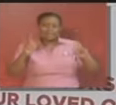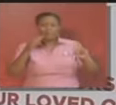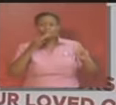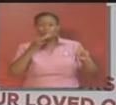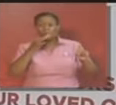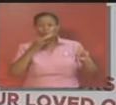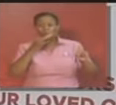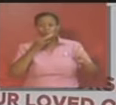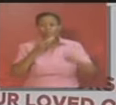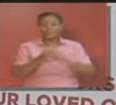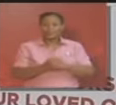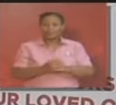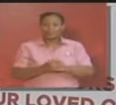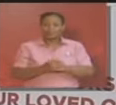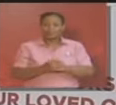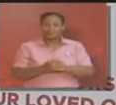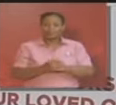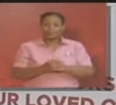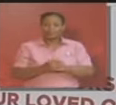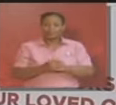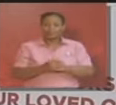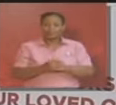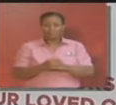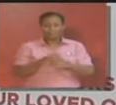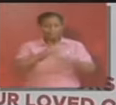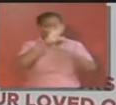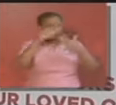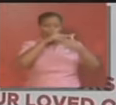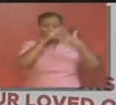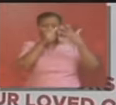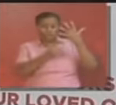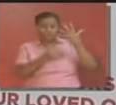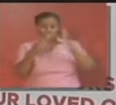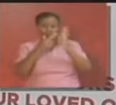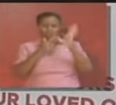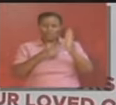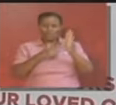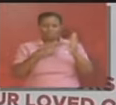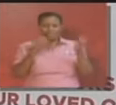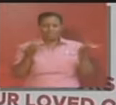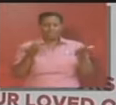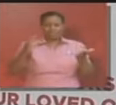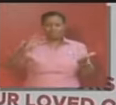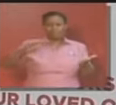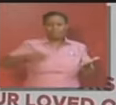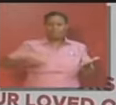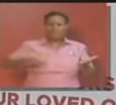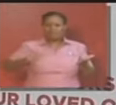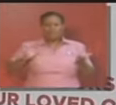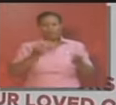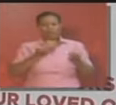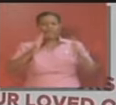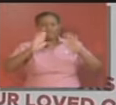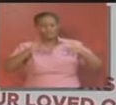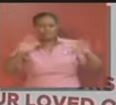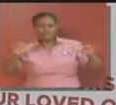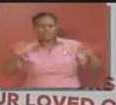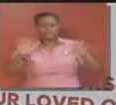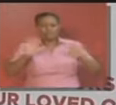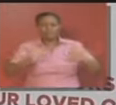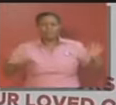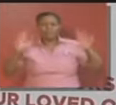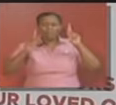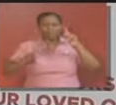for the benefit of the citizens, which include our children. Let us please, I beg you, let us